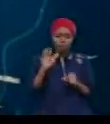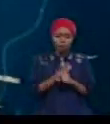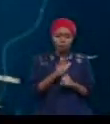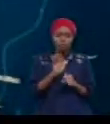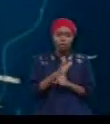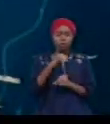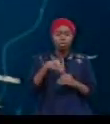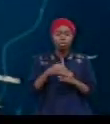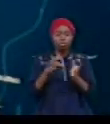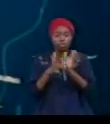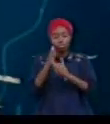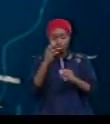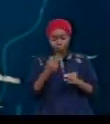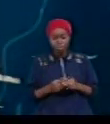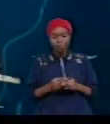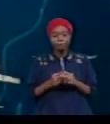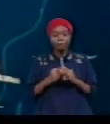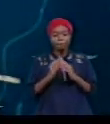Jesus Christ.